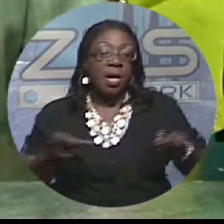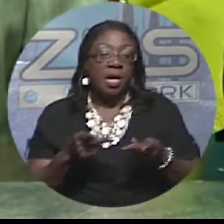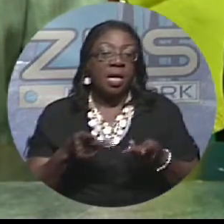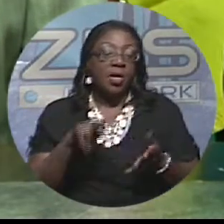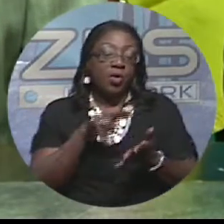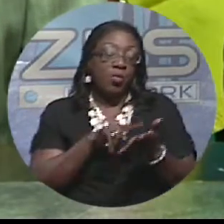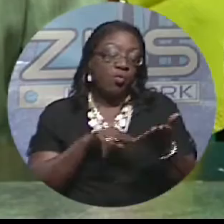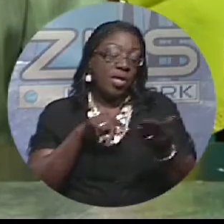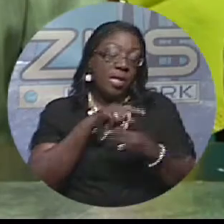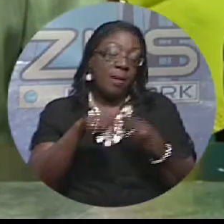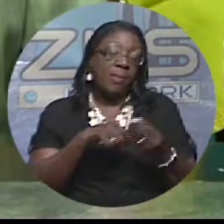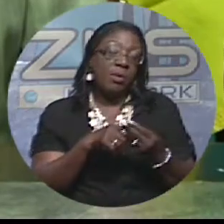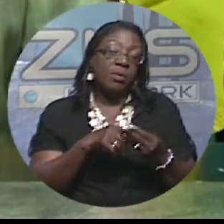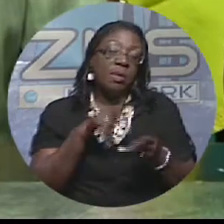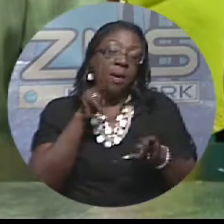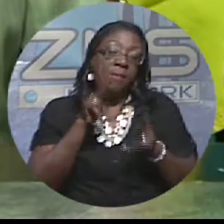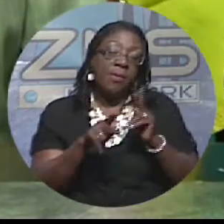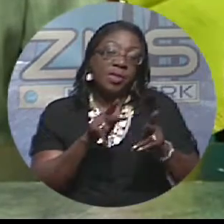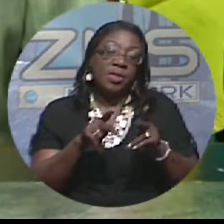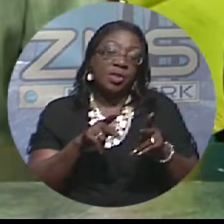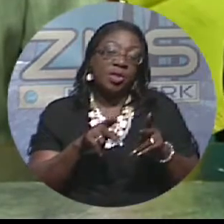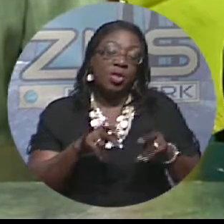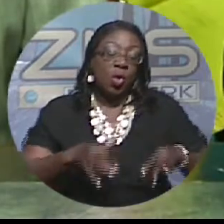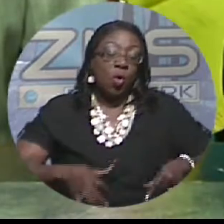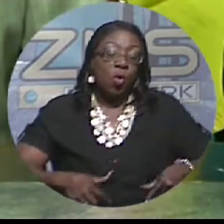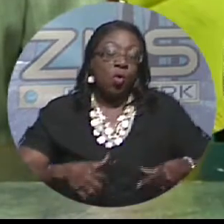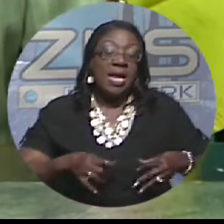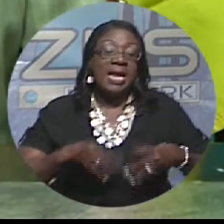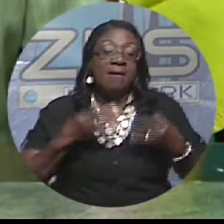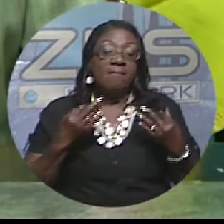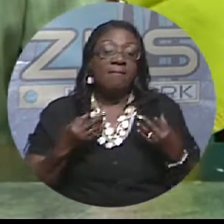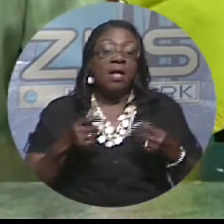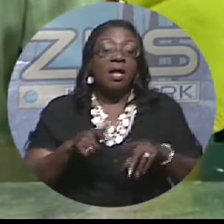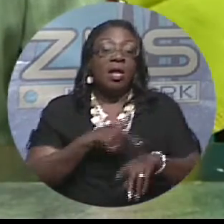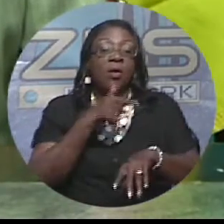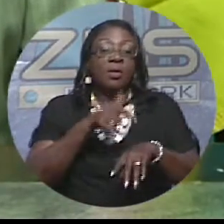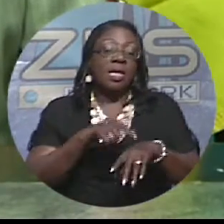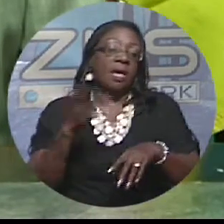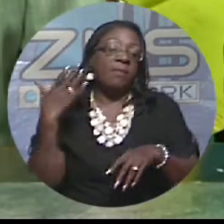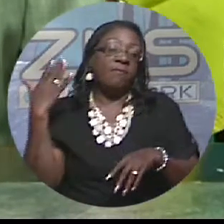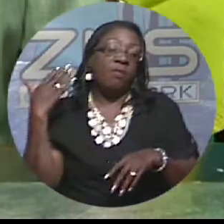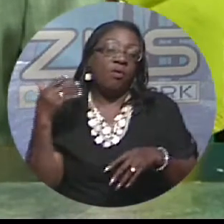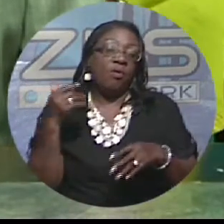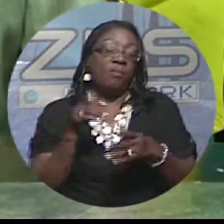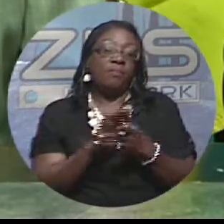a personality that made a significant contribution to that particular island itself.